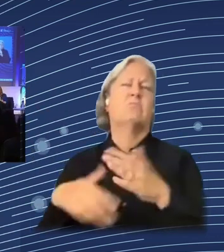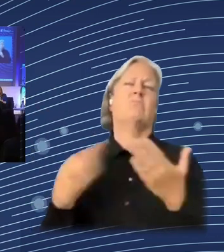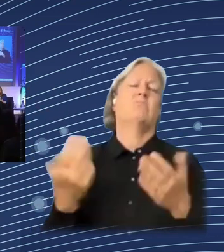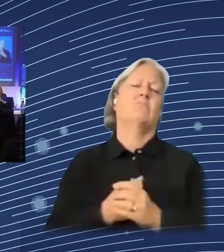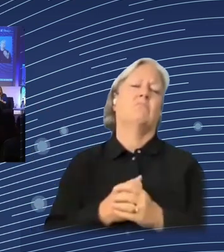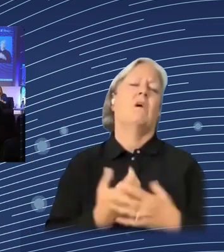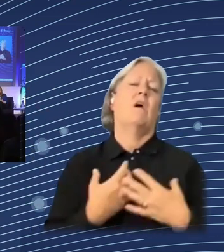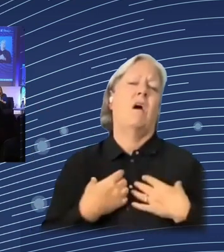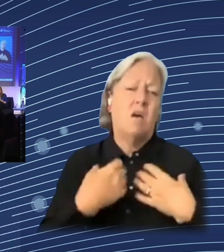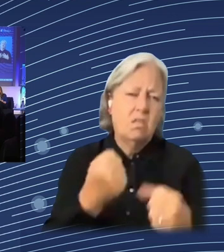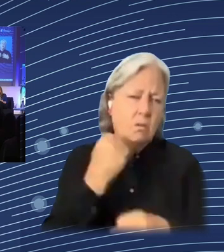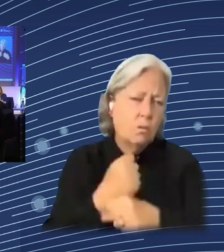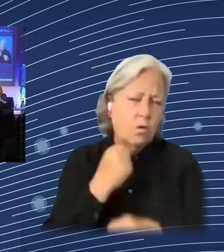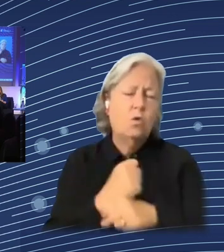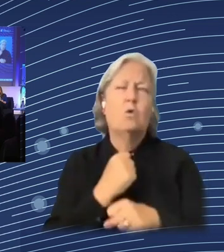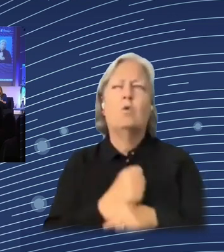best practice,